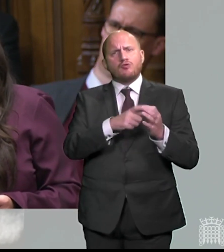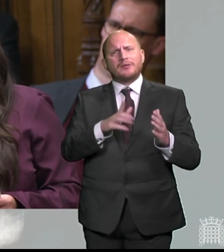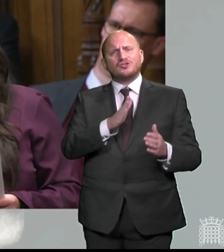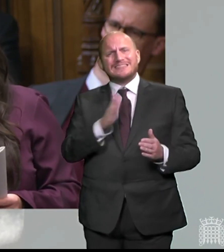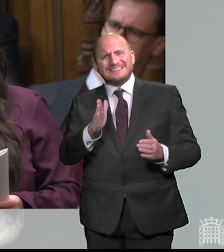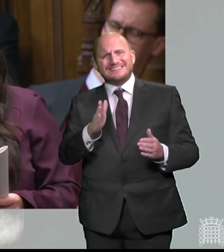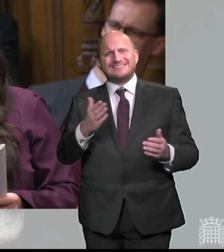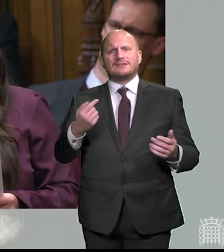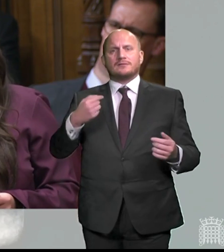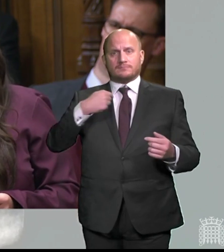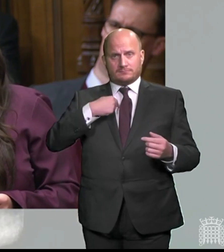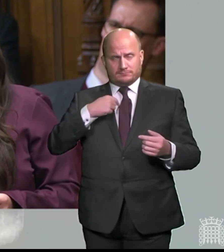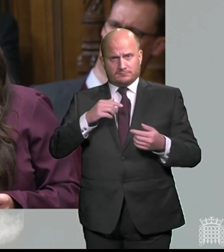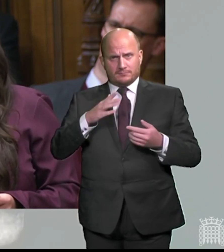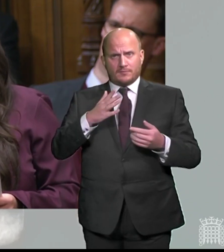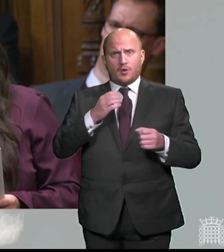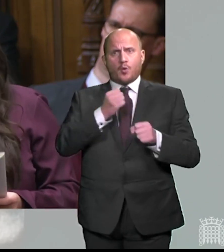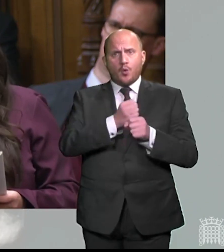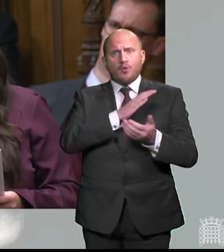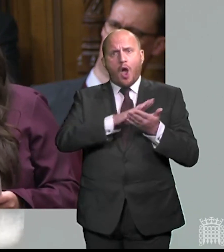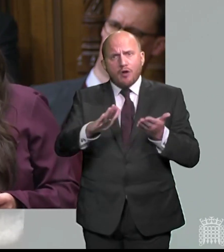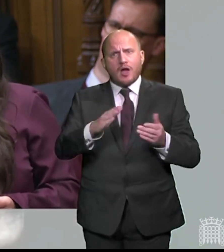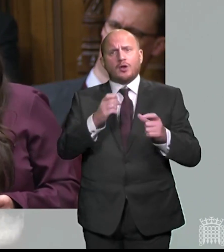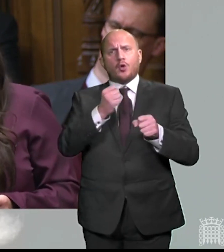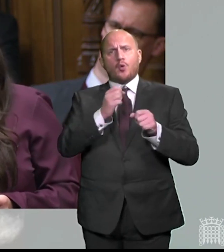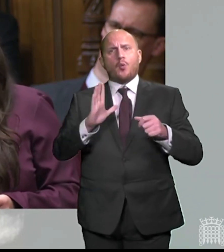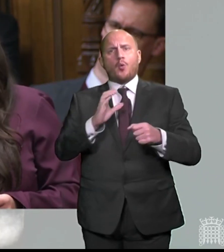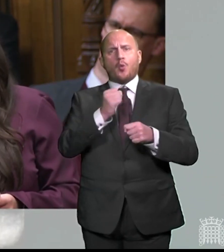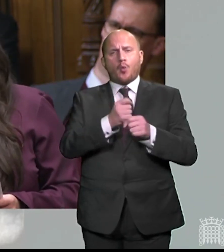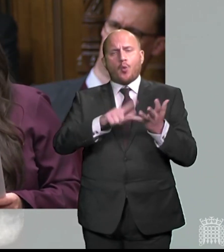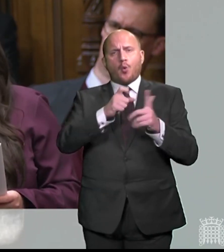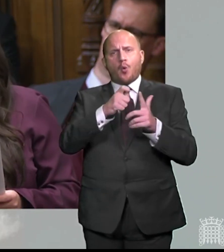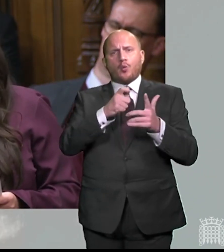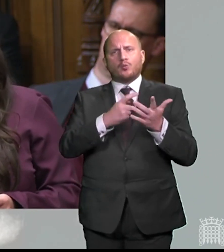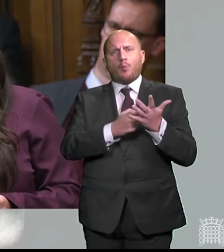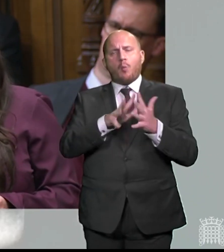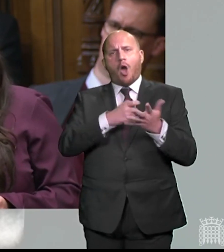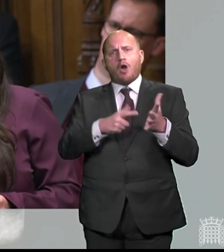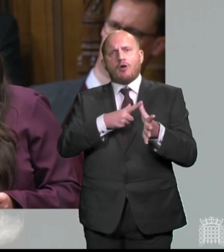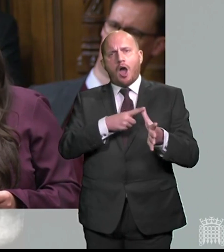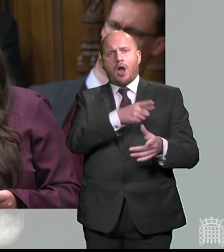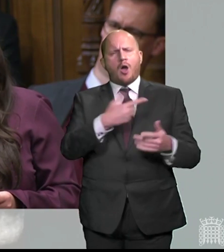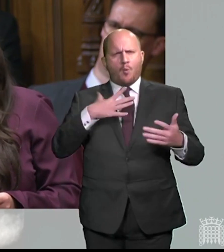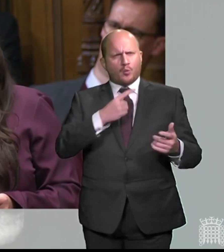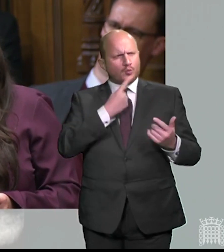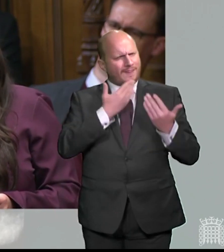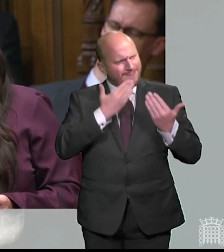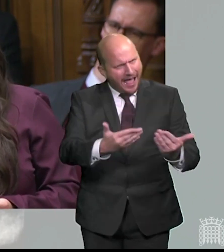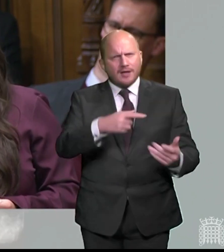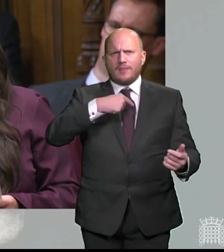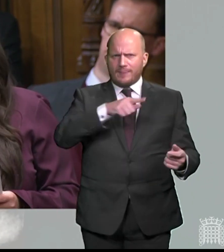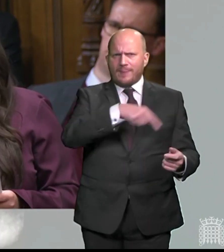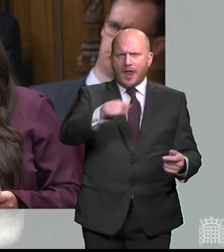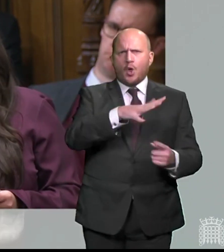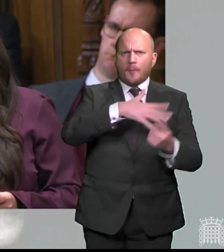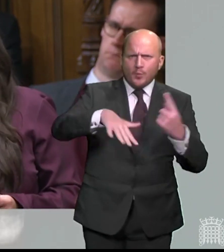Midlands Langar Seva Society and Guru Har Rai Gurdwara. Would my right honourable friend join me in thanking the community for their ongoing seva and extend his